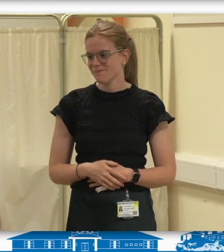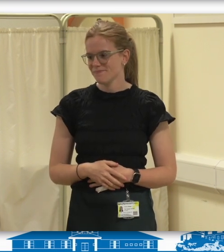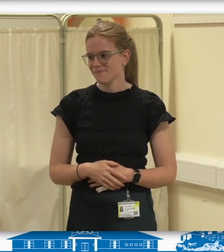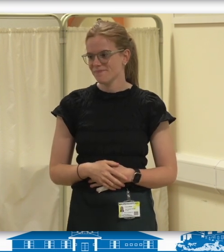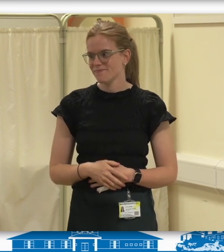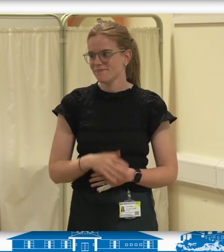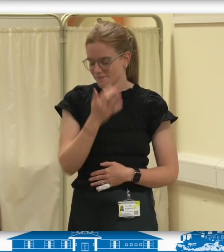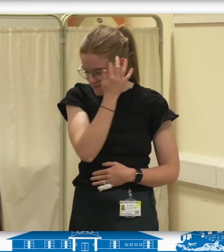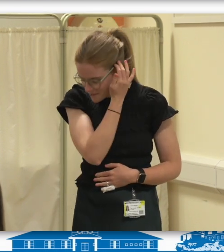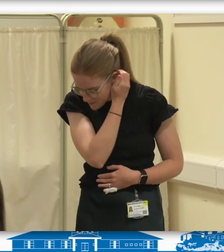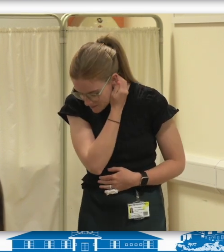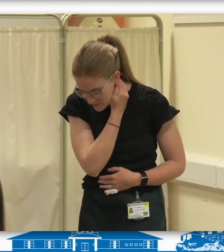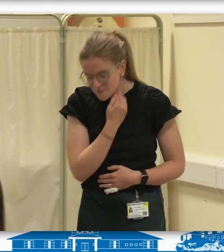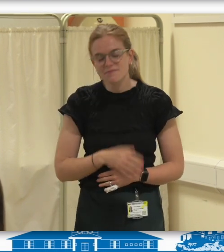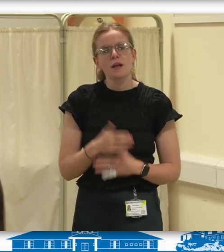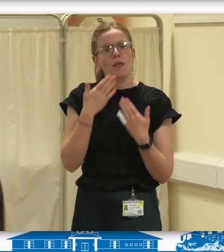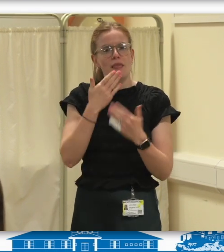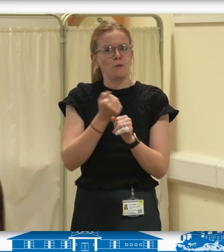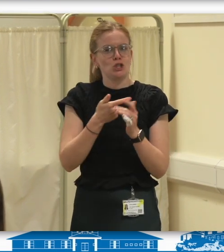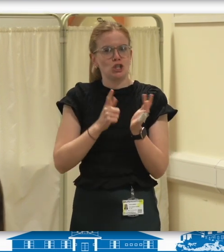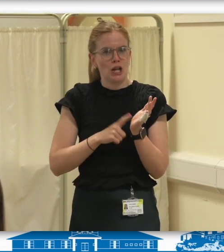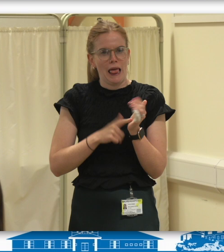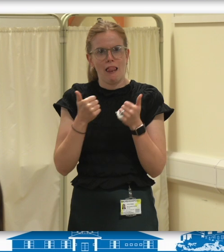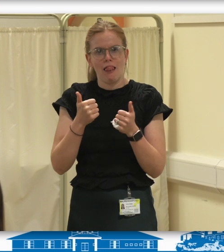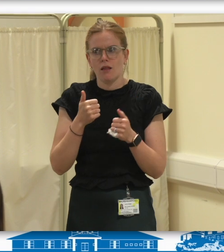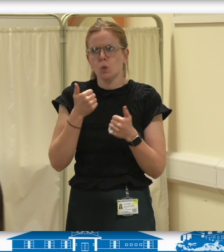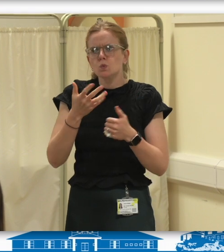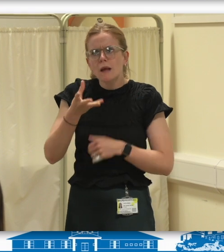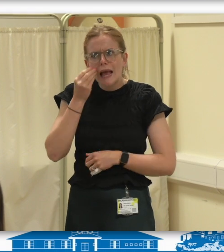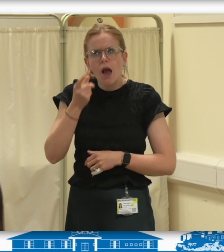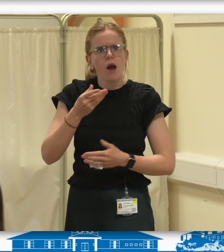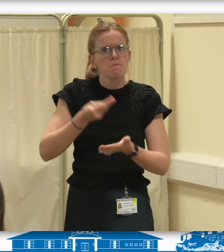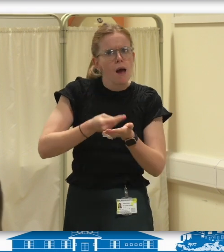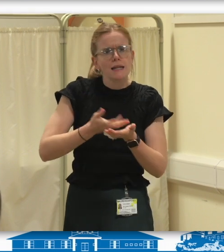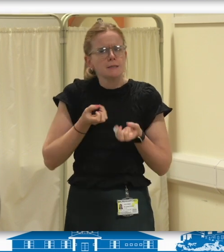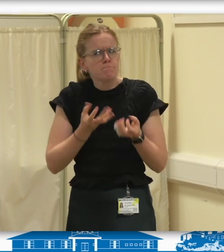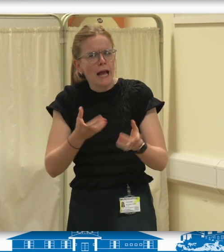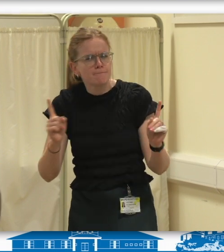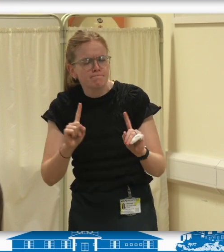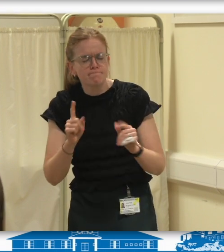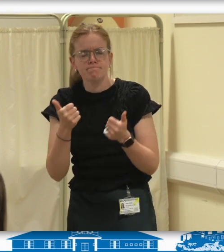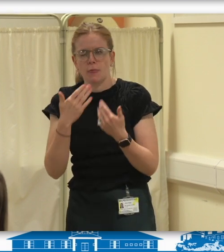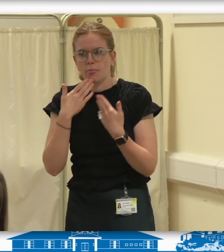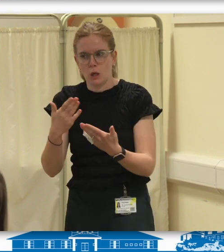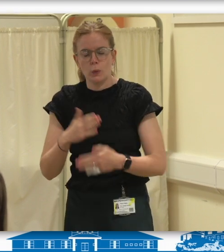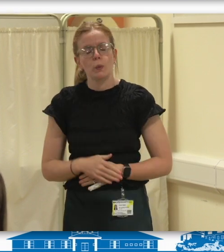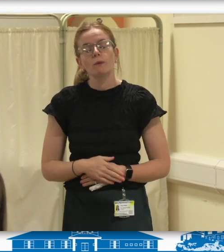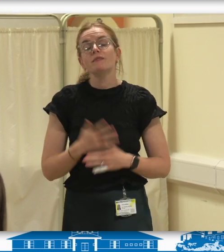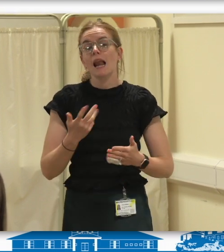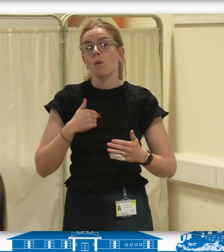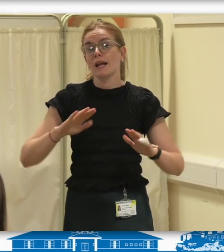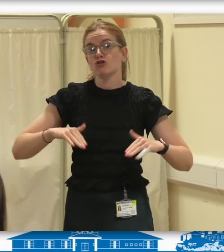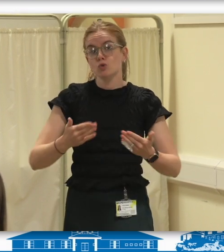Thank you, Jill. It's always interesting to hear where the money's going as well and what good work you do. It's brilliant. So now I'd like to